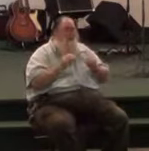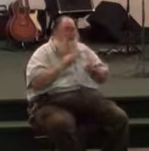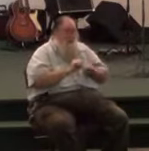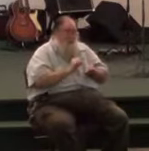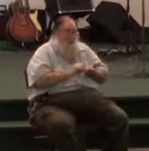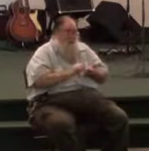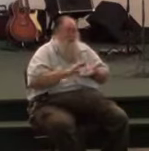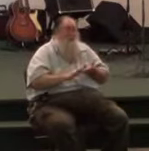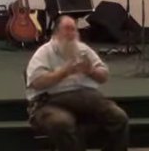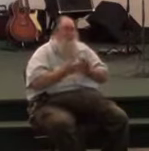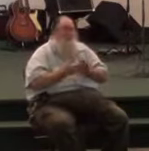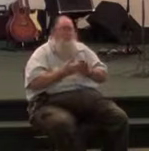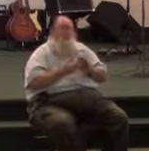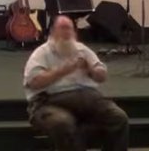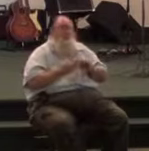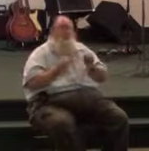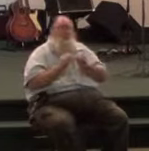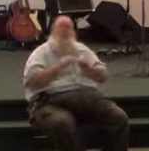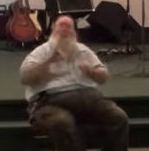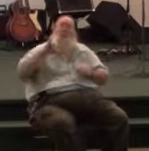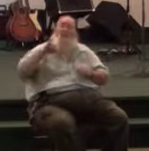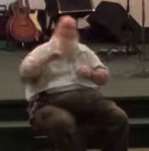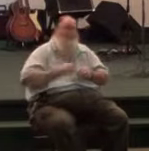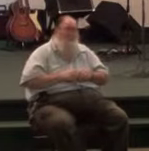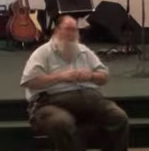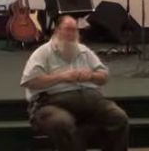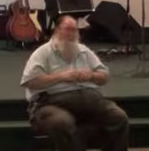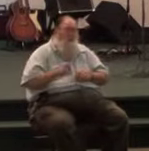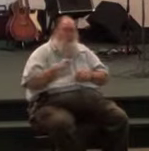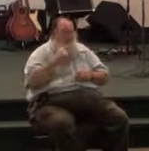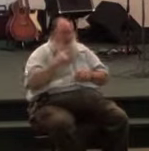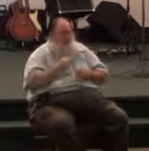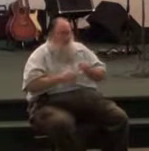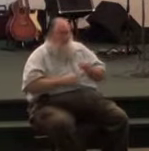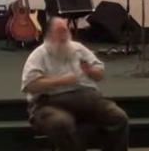changers. It says he grew. It is an instant.